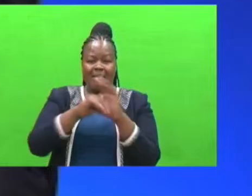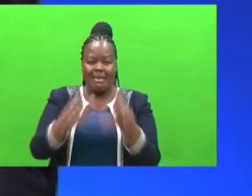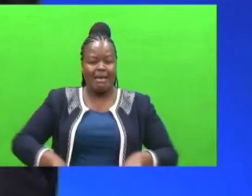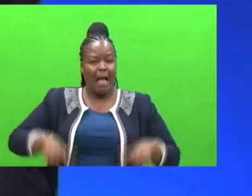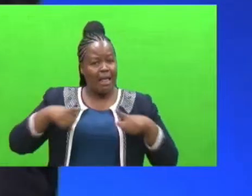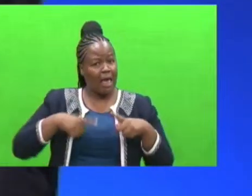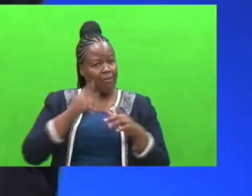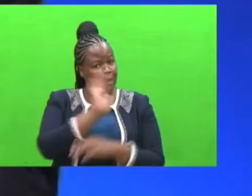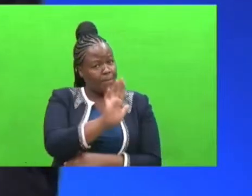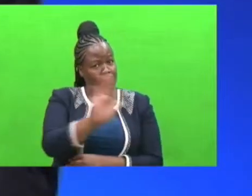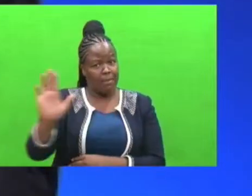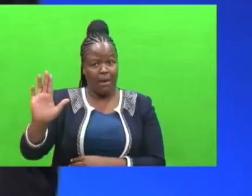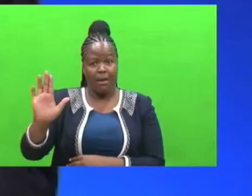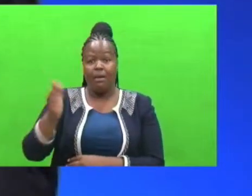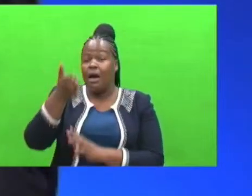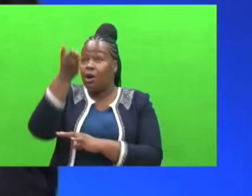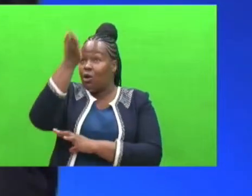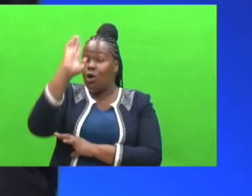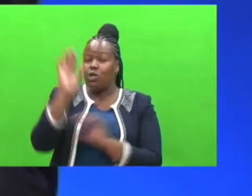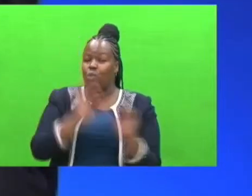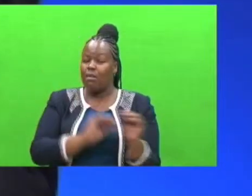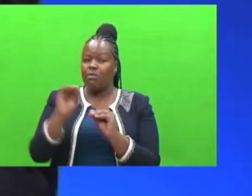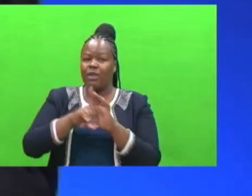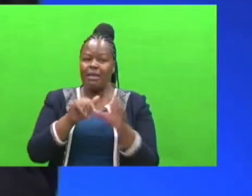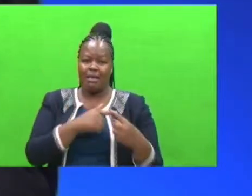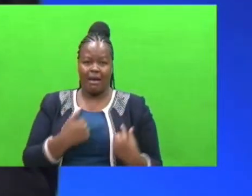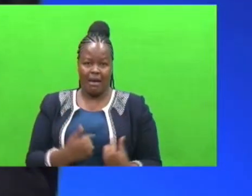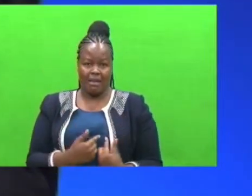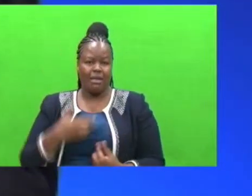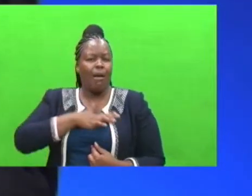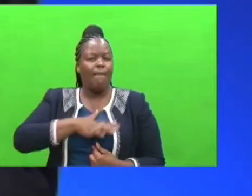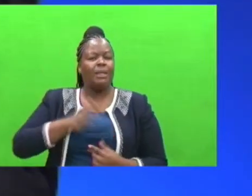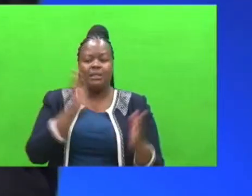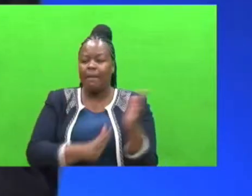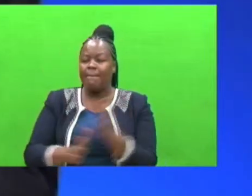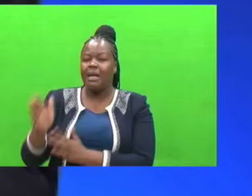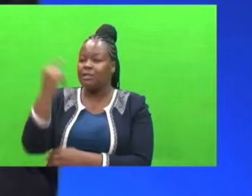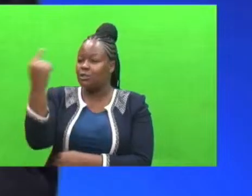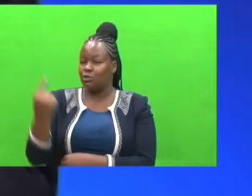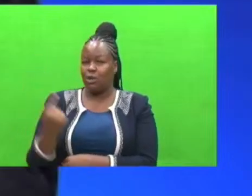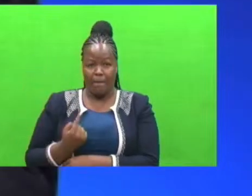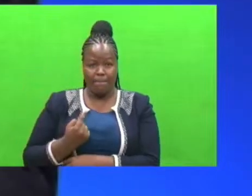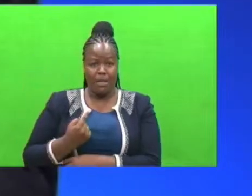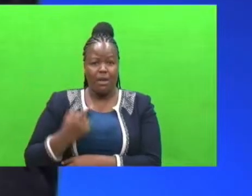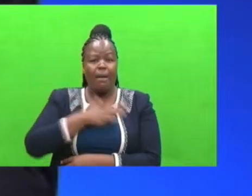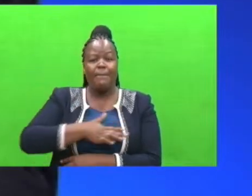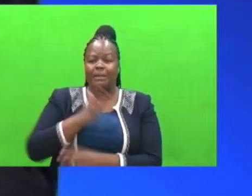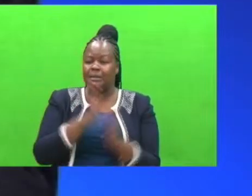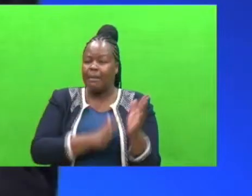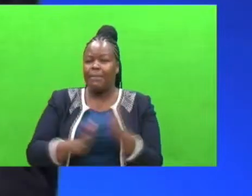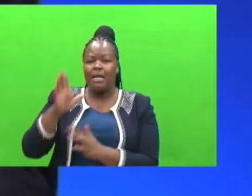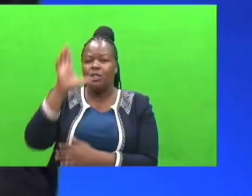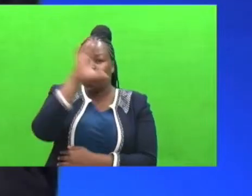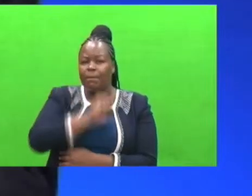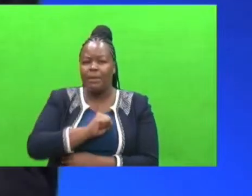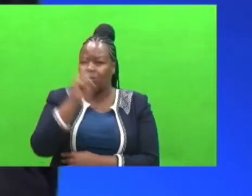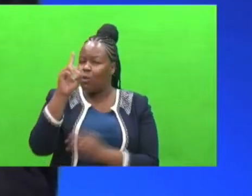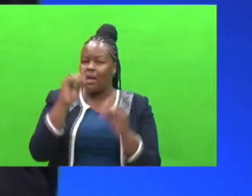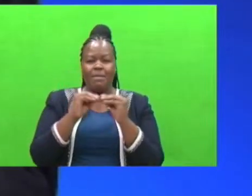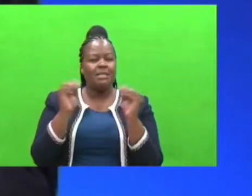will move in your own heart. Plan to attend. Plan not to miss one night of these meetings in